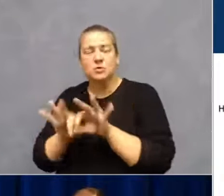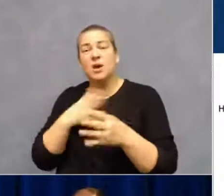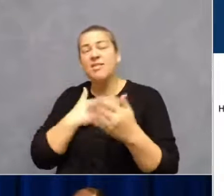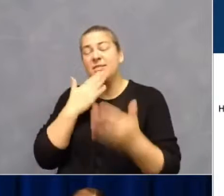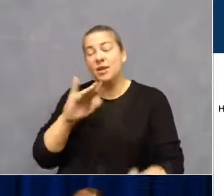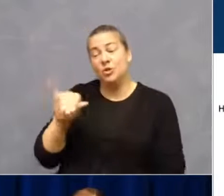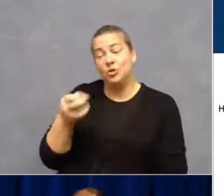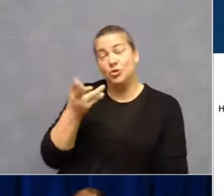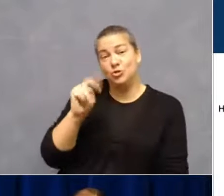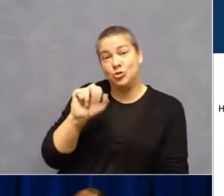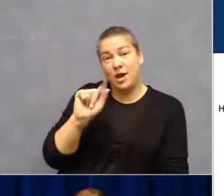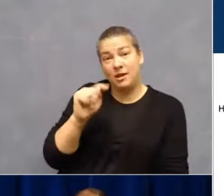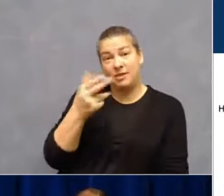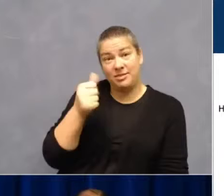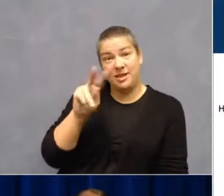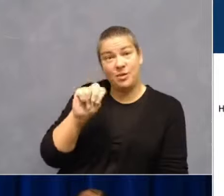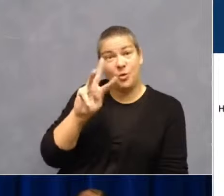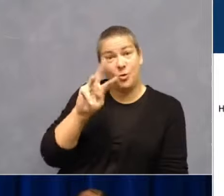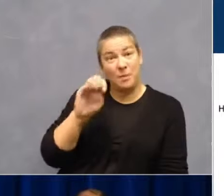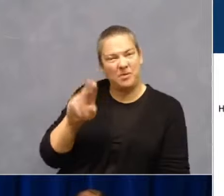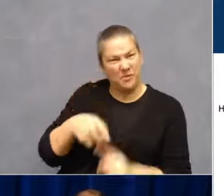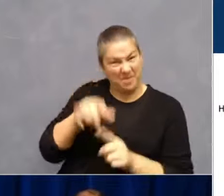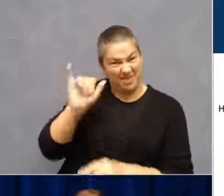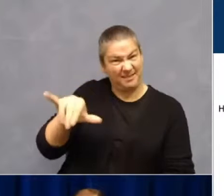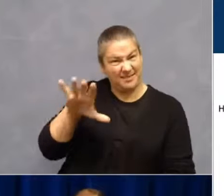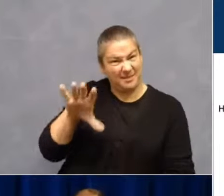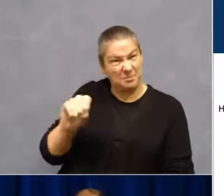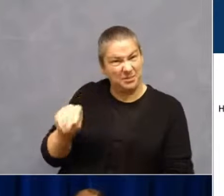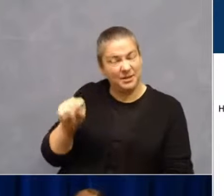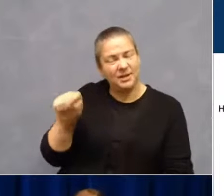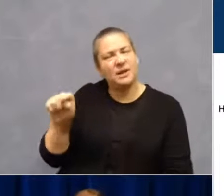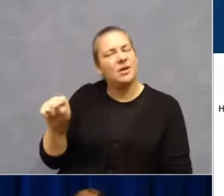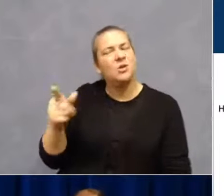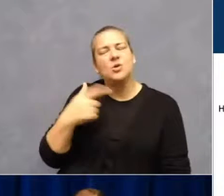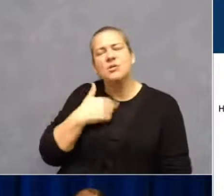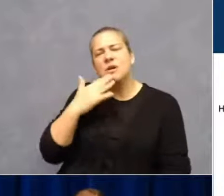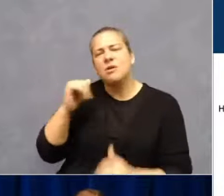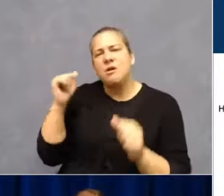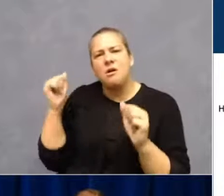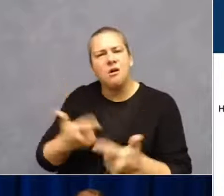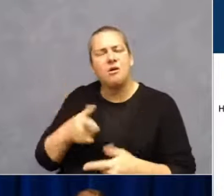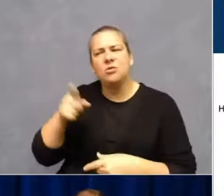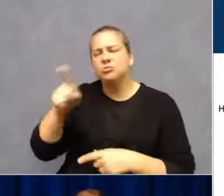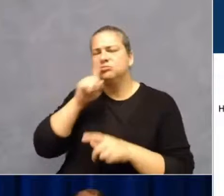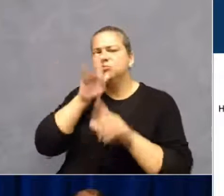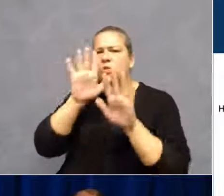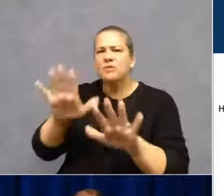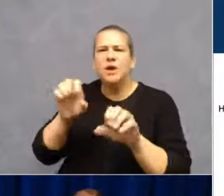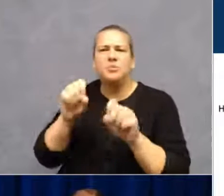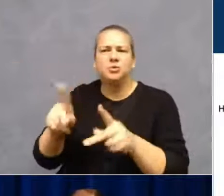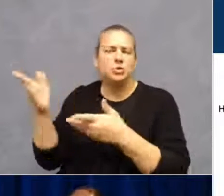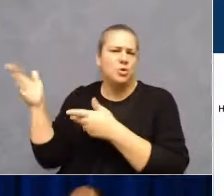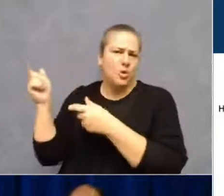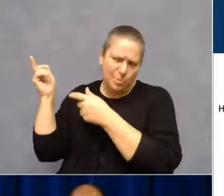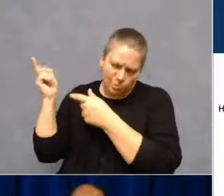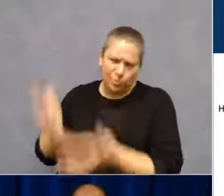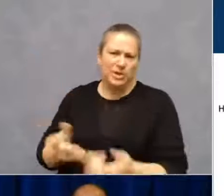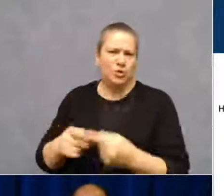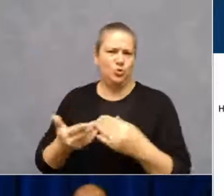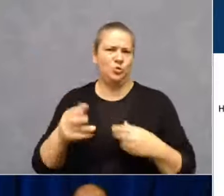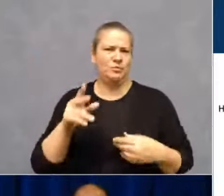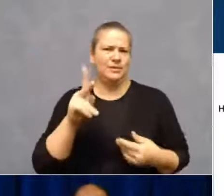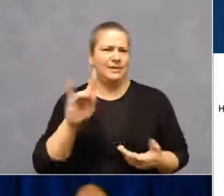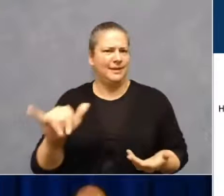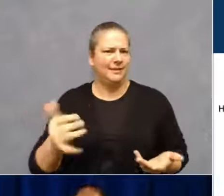at the company for bringing those incredible opportunities to Kentucky. Also, good